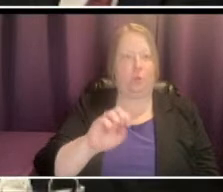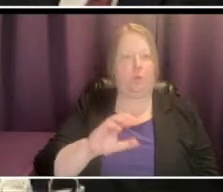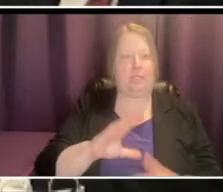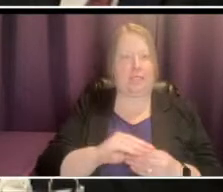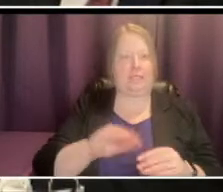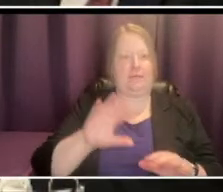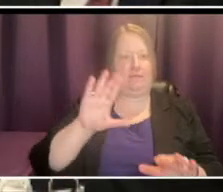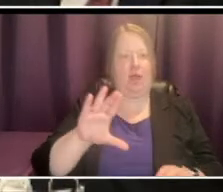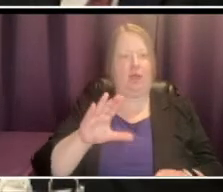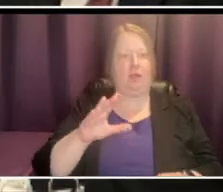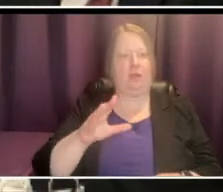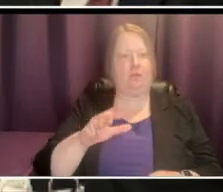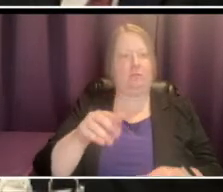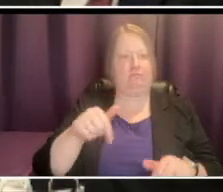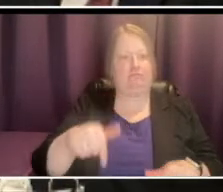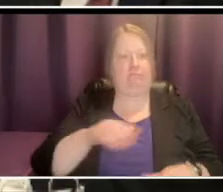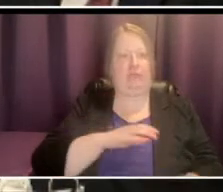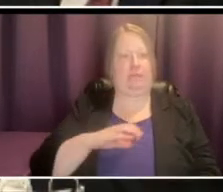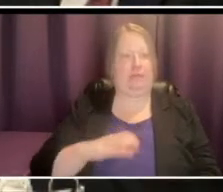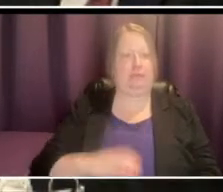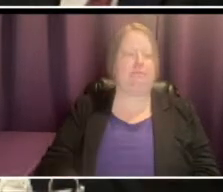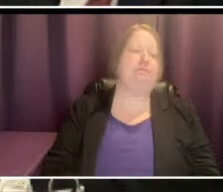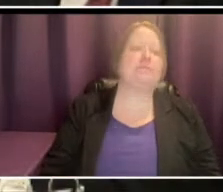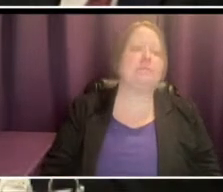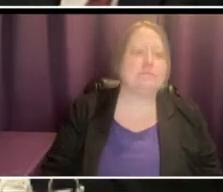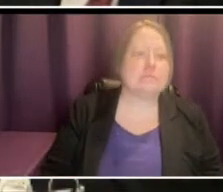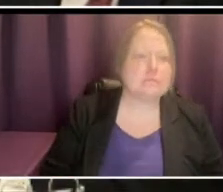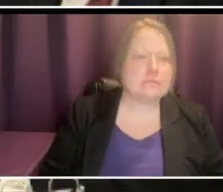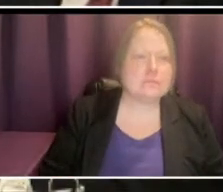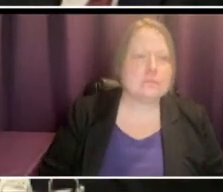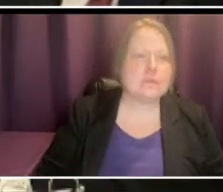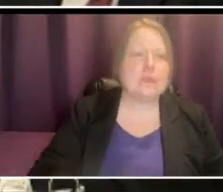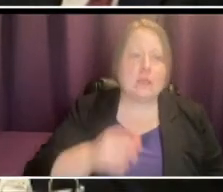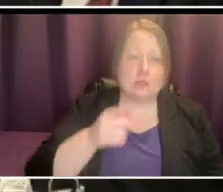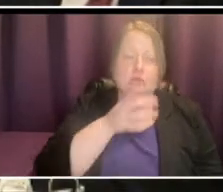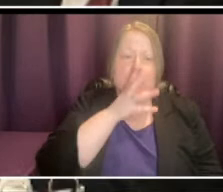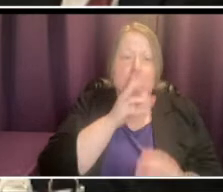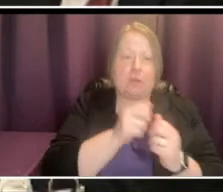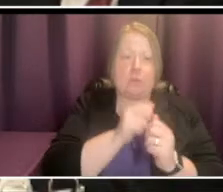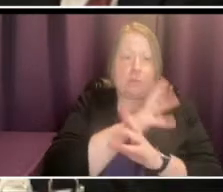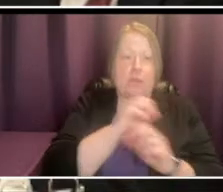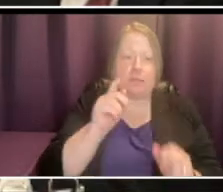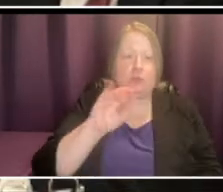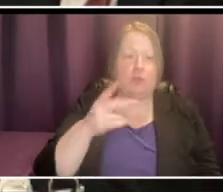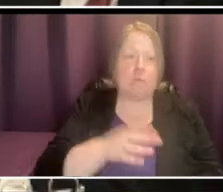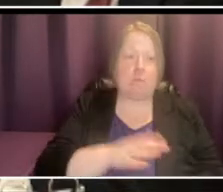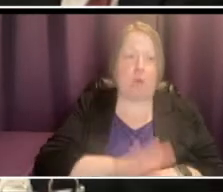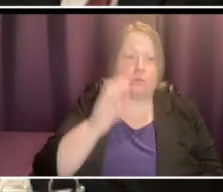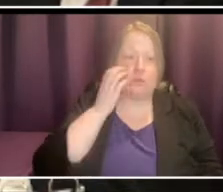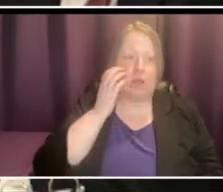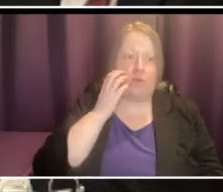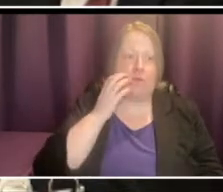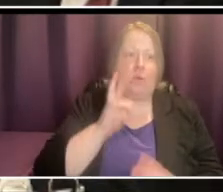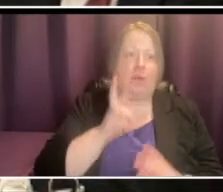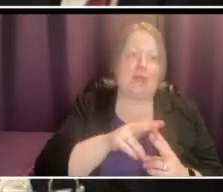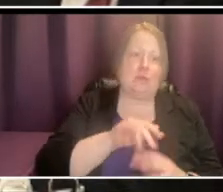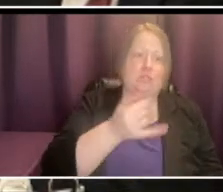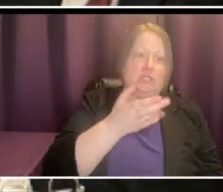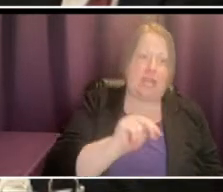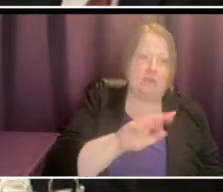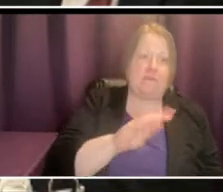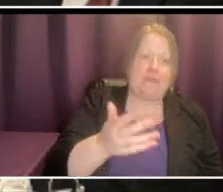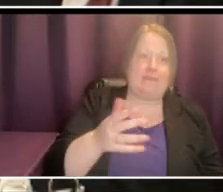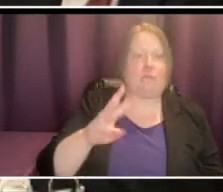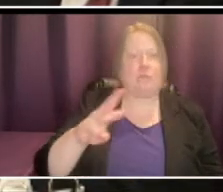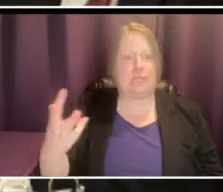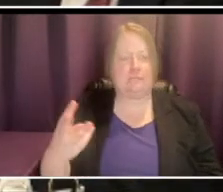Did you speak to President Trump on his private cell phone on either January 5th or January 6th? Once again, on advice of counsel, I will assert my